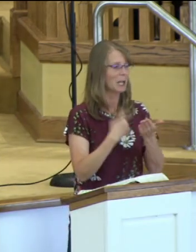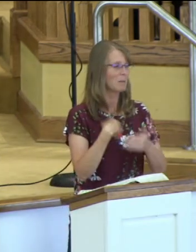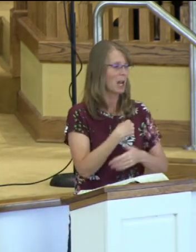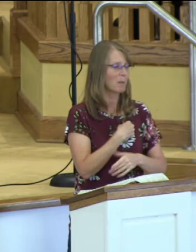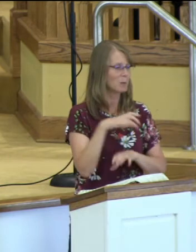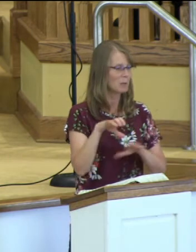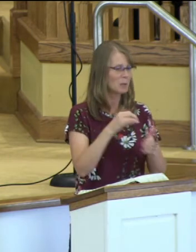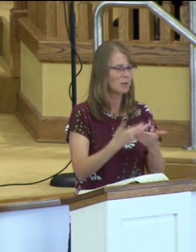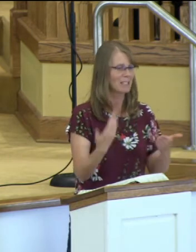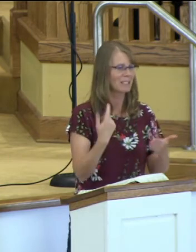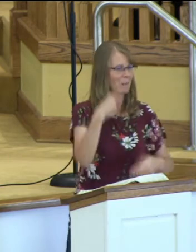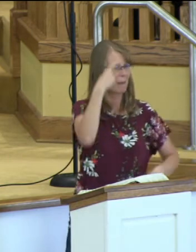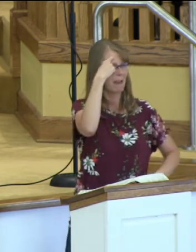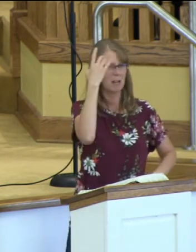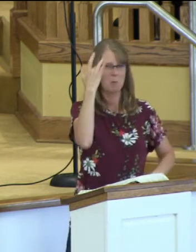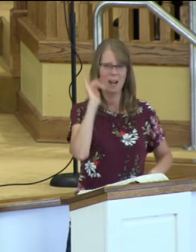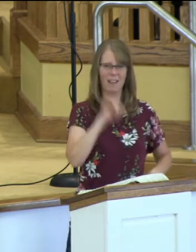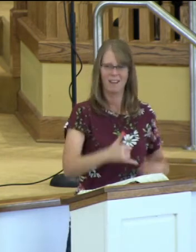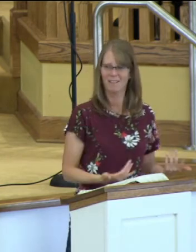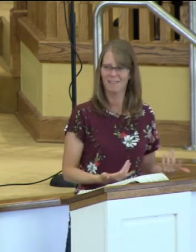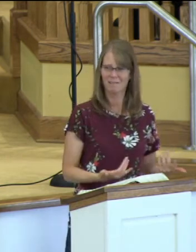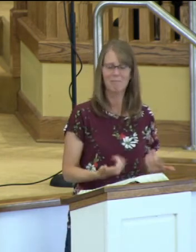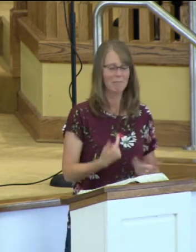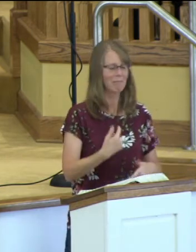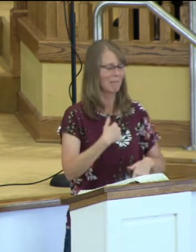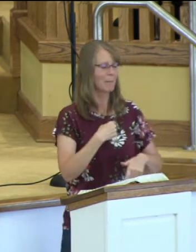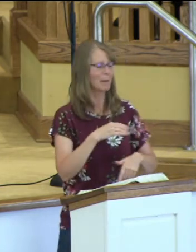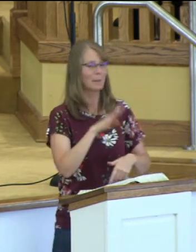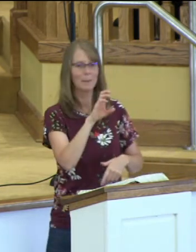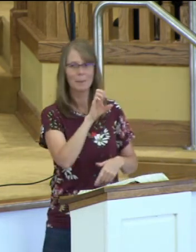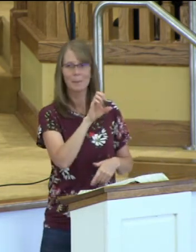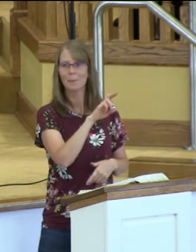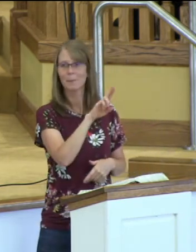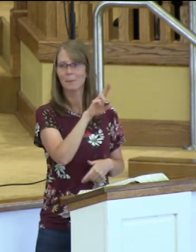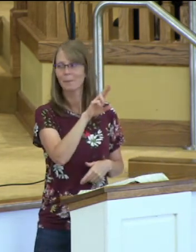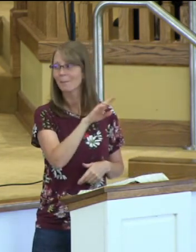that? We're a Bussey. I'm sorry. You're probably not ever going to get away from that.